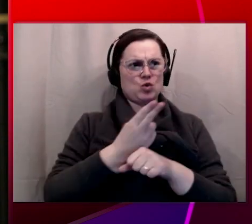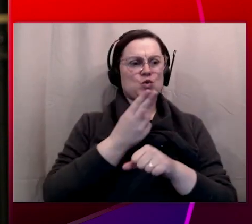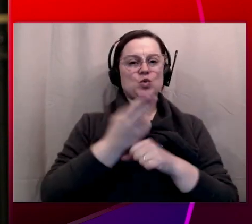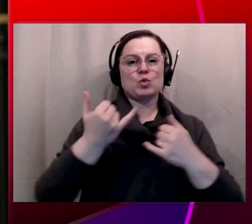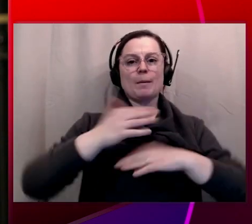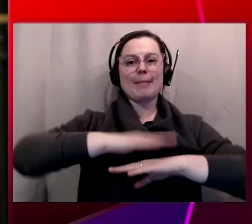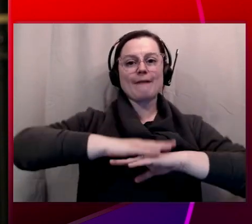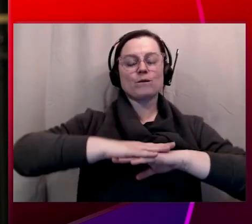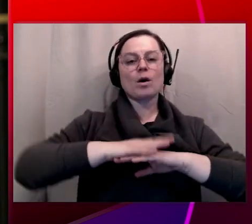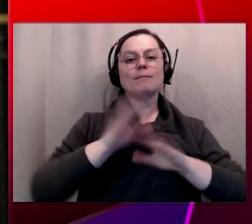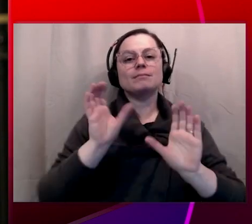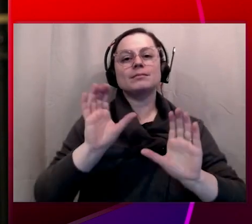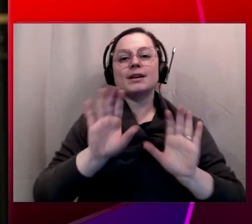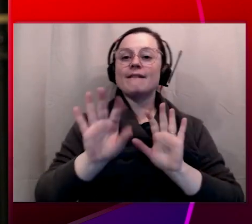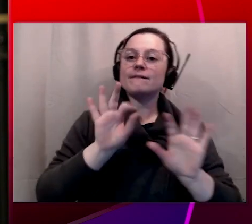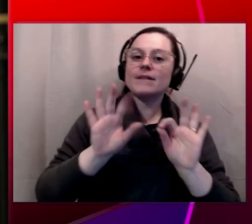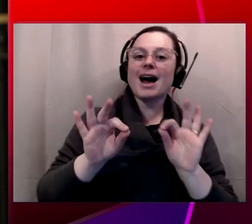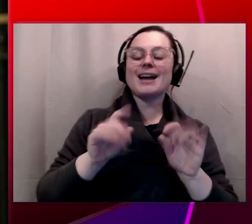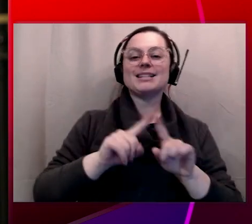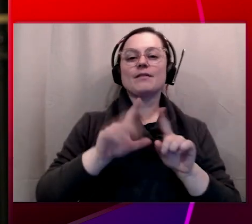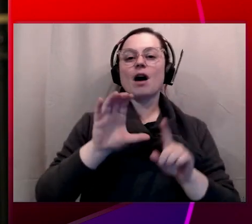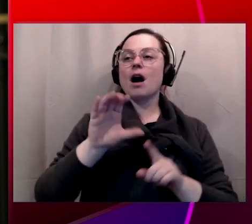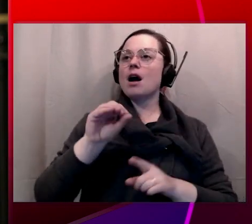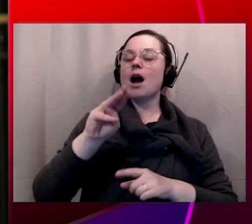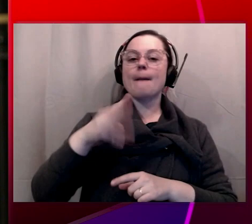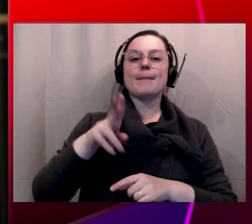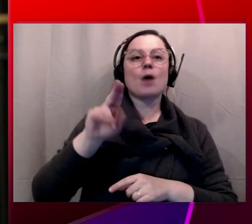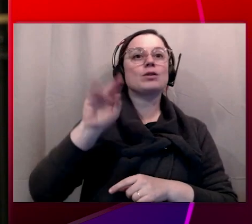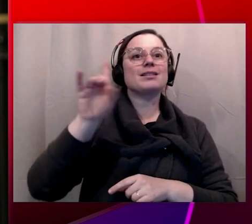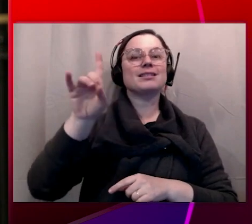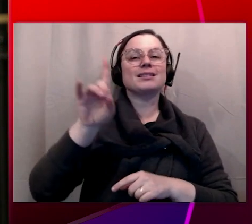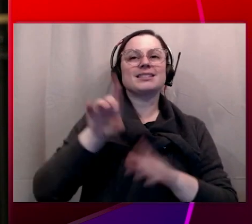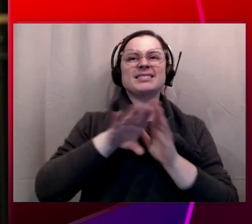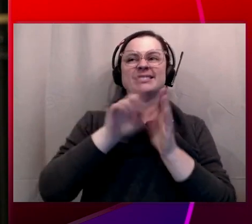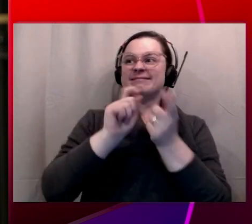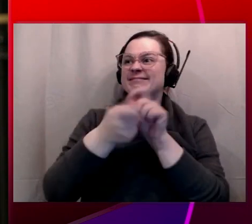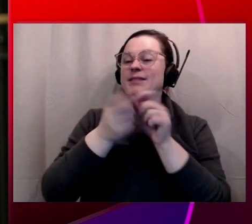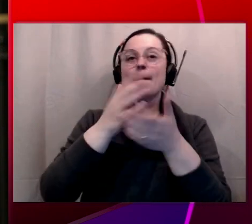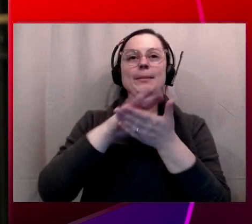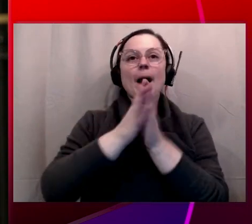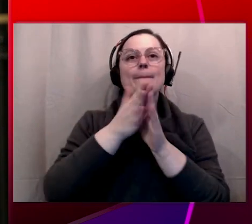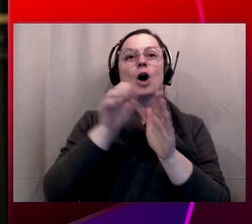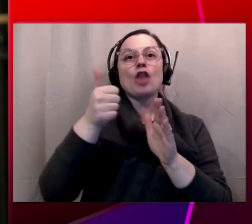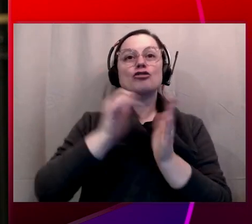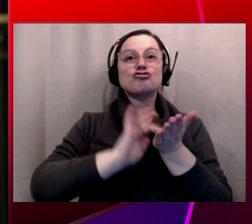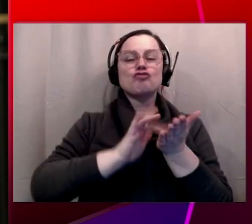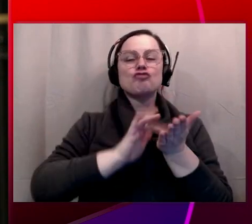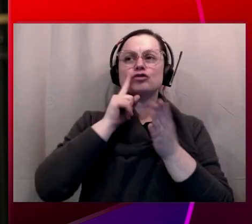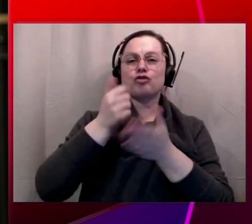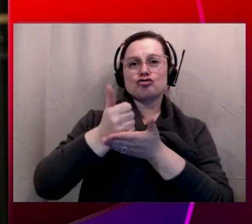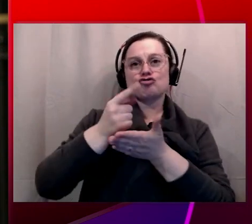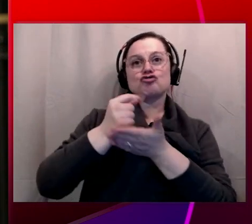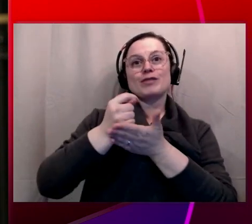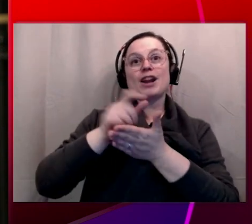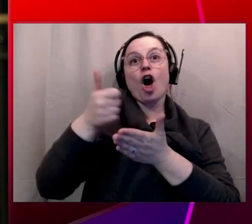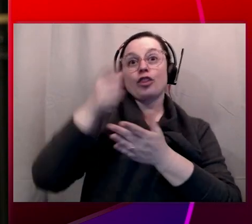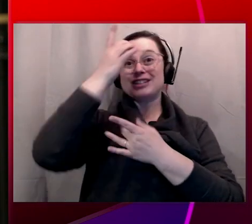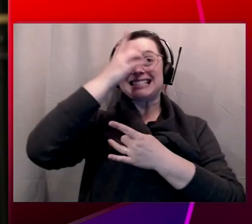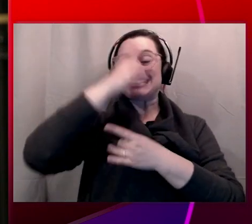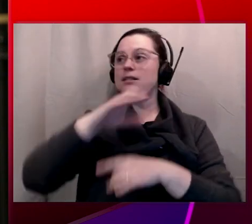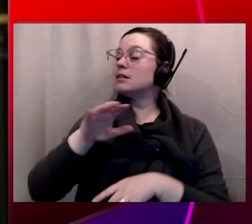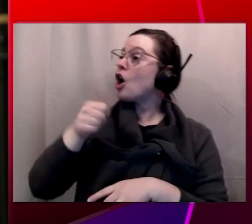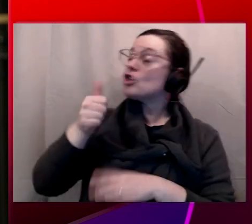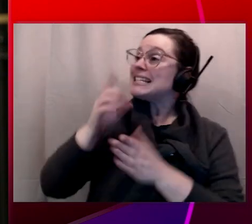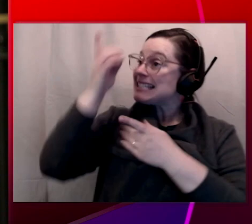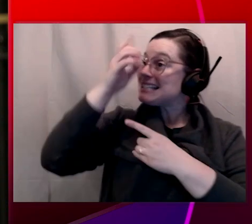find compounds that can be developed into other drugs for other diseases. Okay. Other diseases or just other cancers?